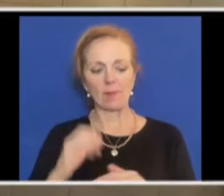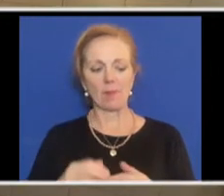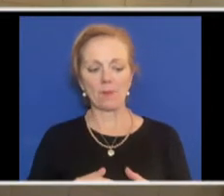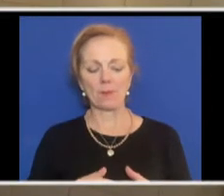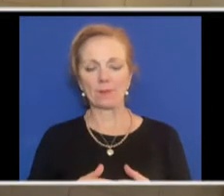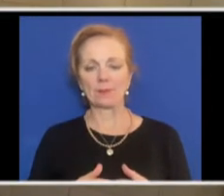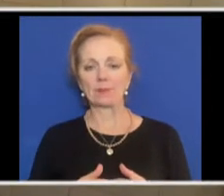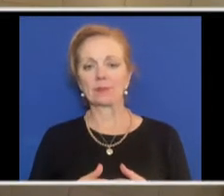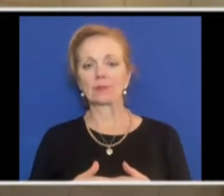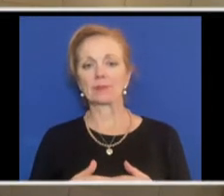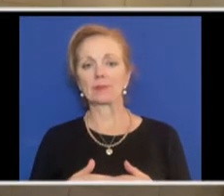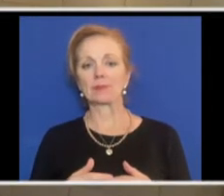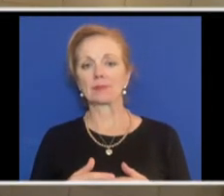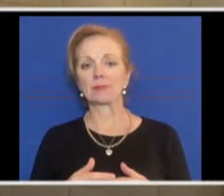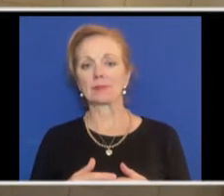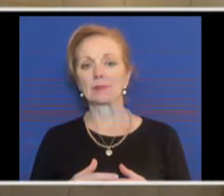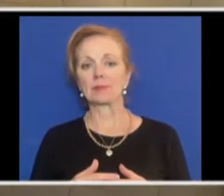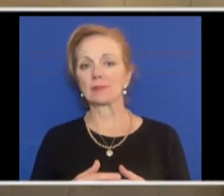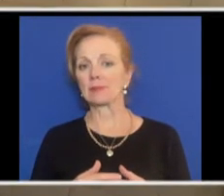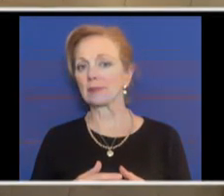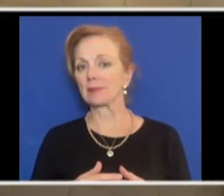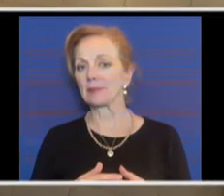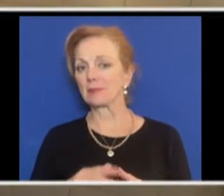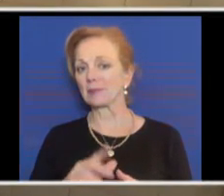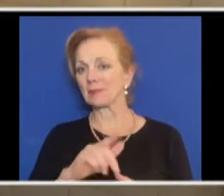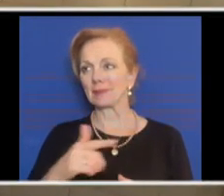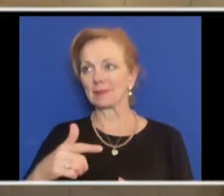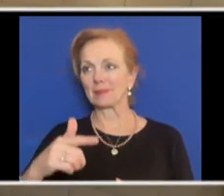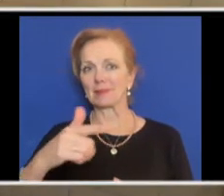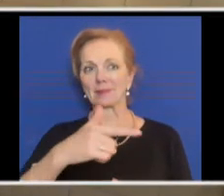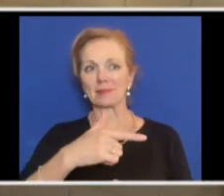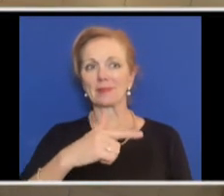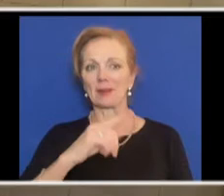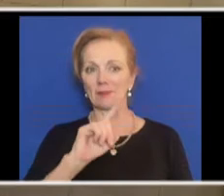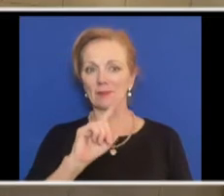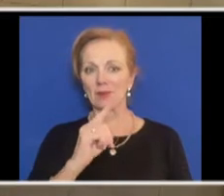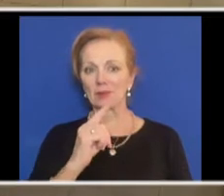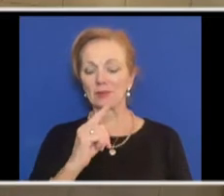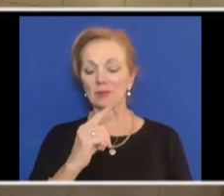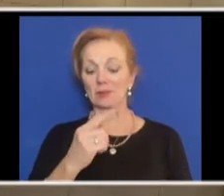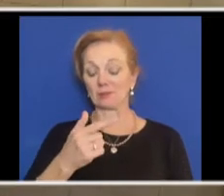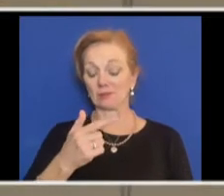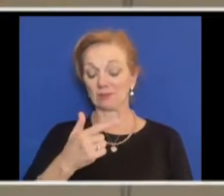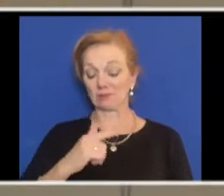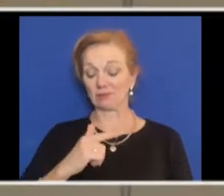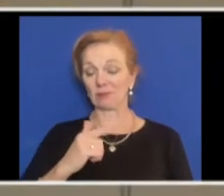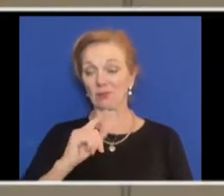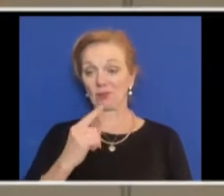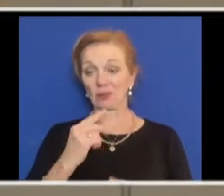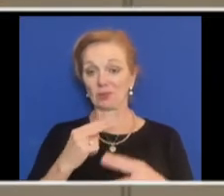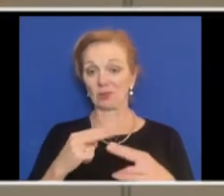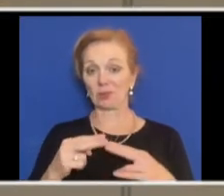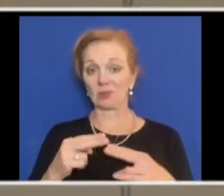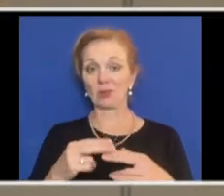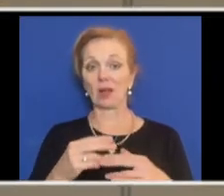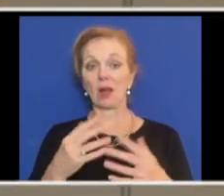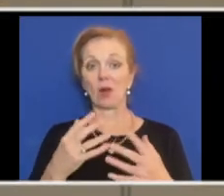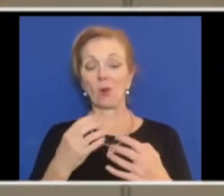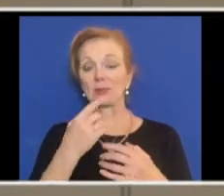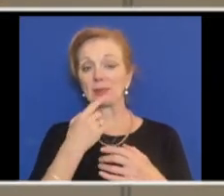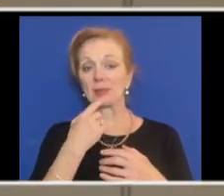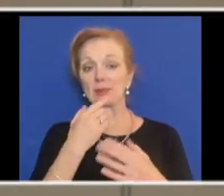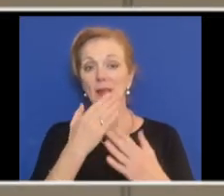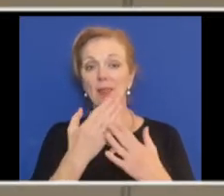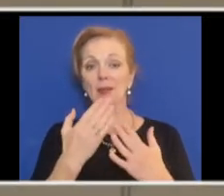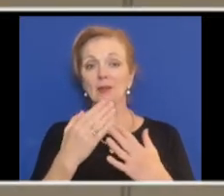um before we all have to get um one time first so I'm gonna I'm gonna speak real quick um you know I wanted to speak to something